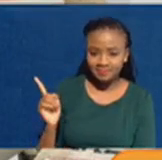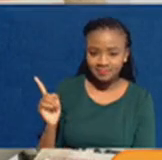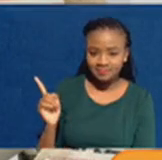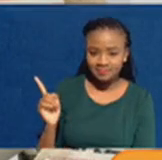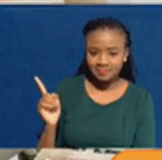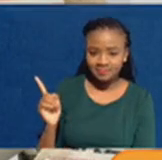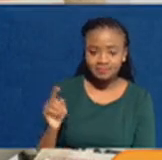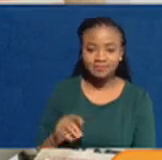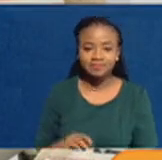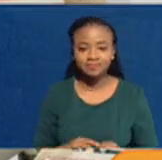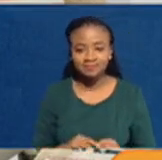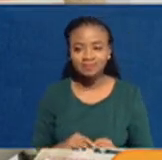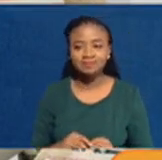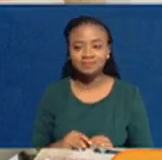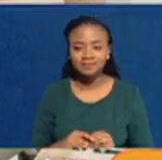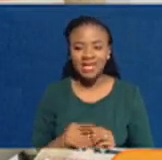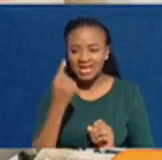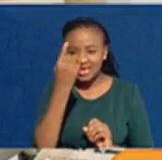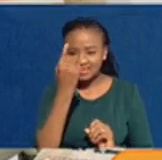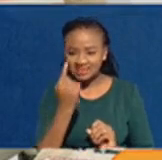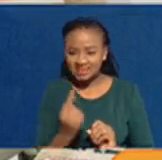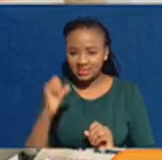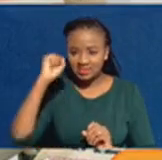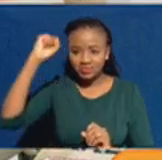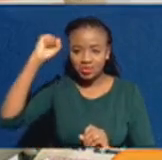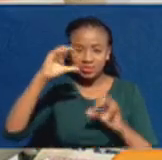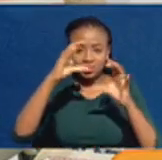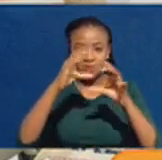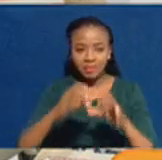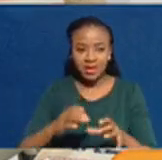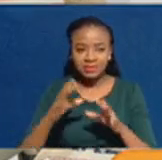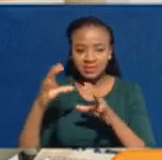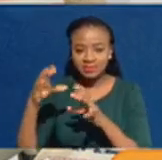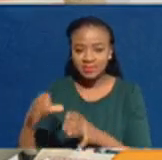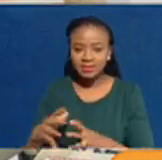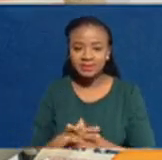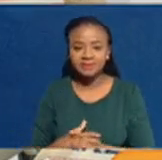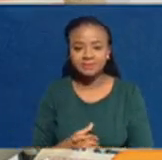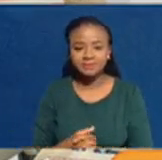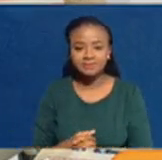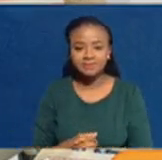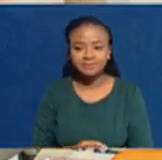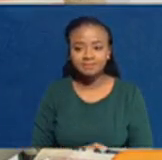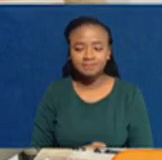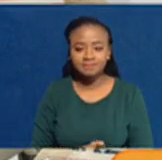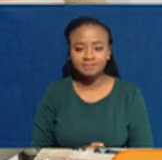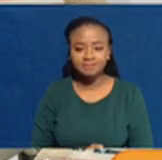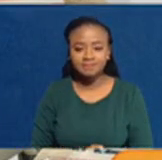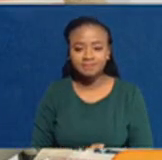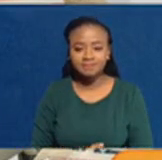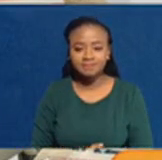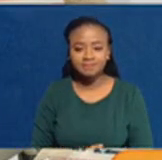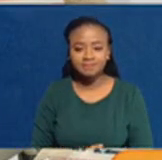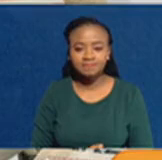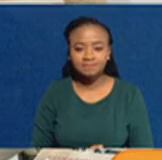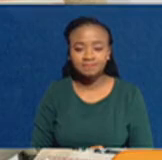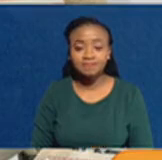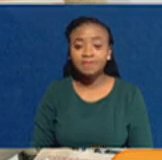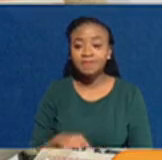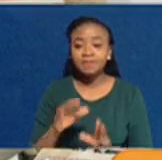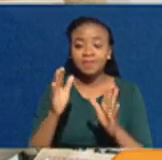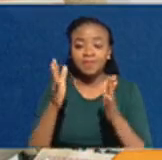Raila Odinga's Orange Democratic Movement, ODM, which is set to receive 308 million Kenya shillings. Former President